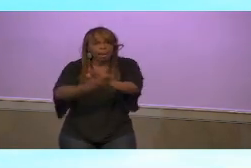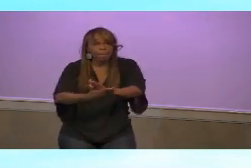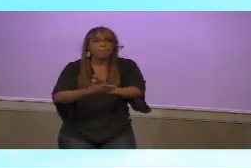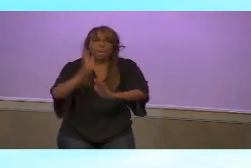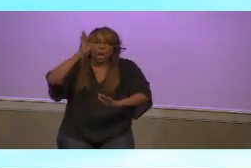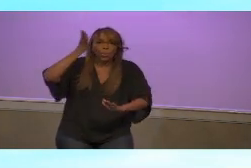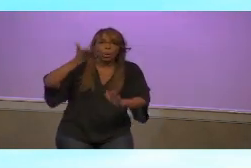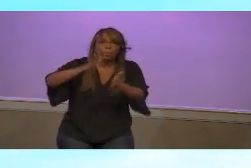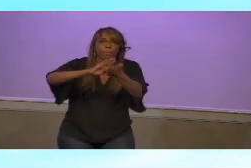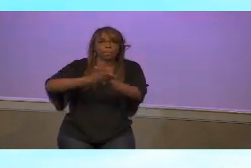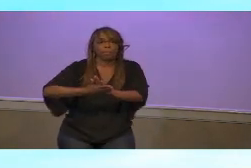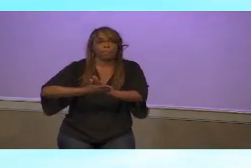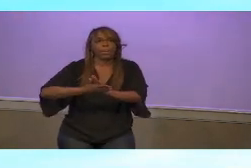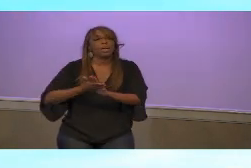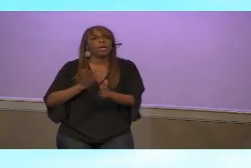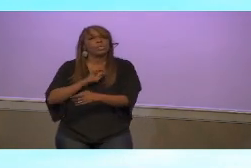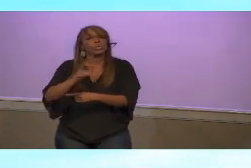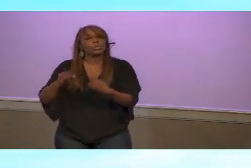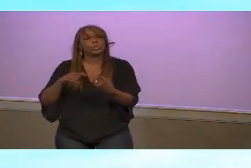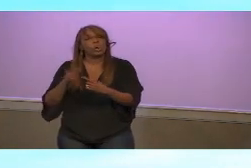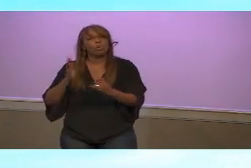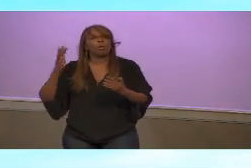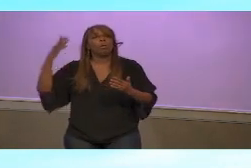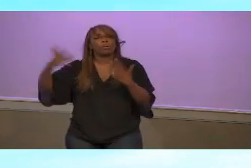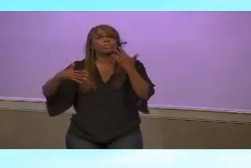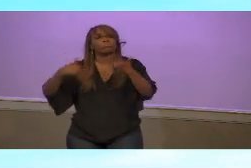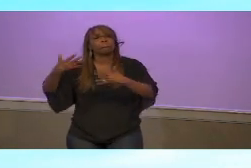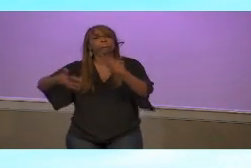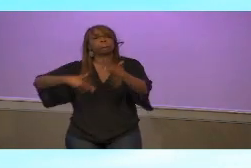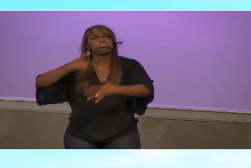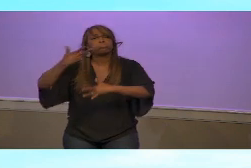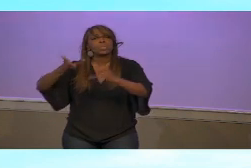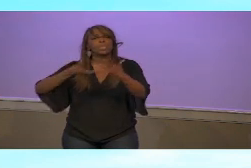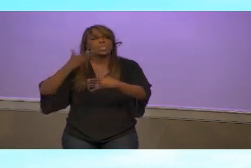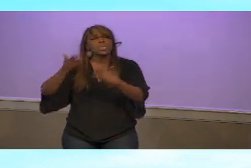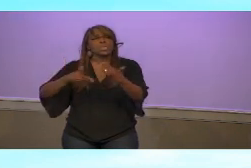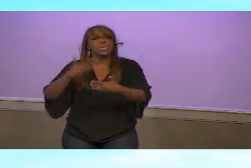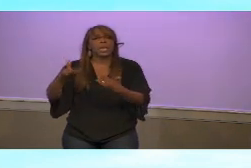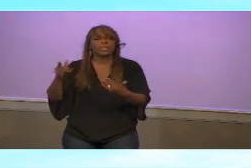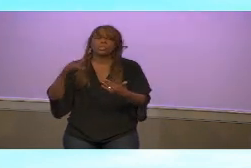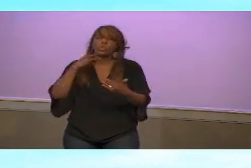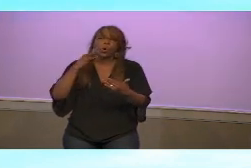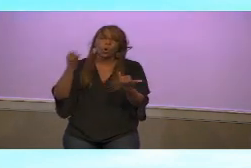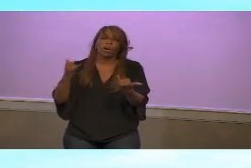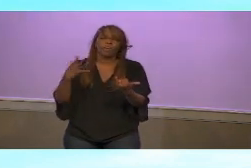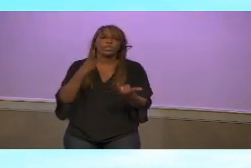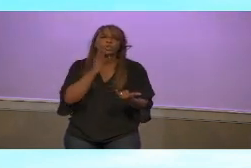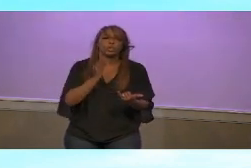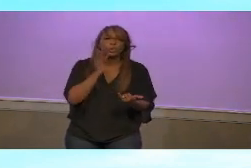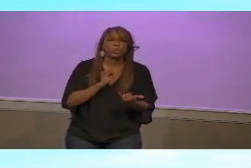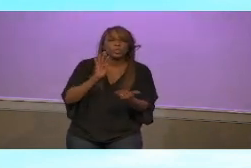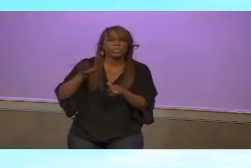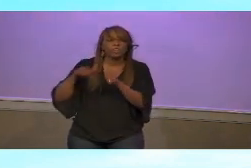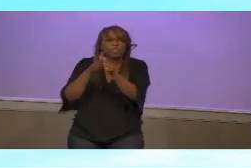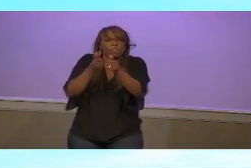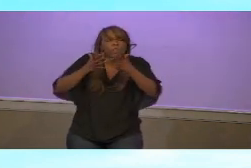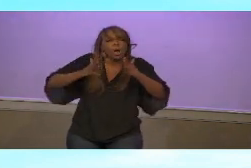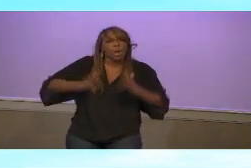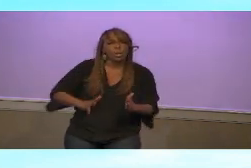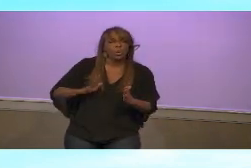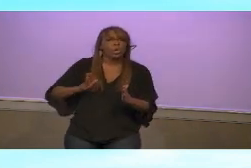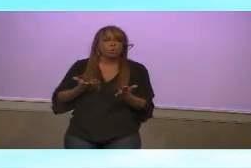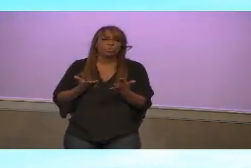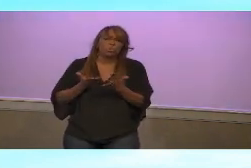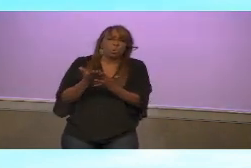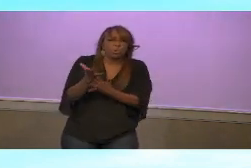will become that. And as he moves on further and he evolves into the economy of the Jewish followers that were going through